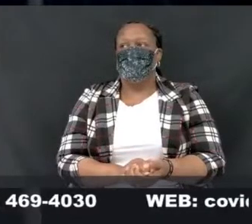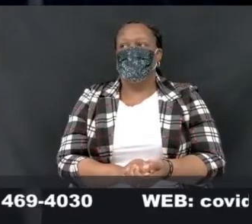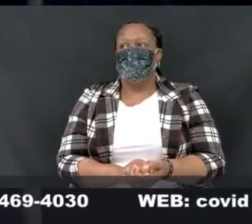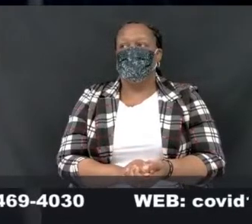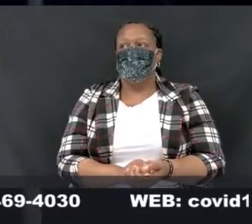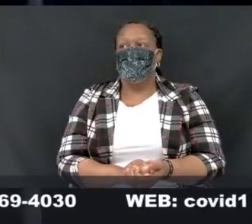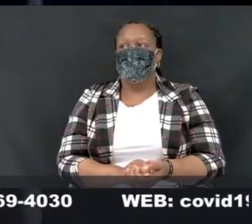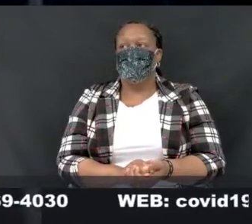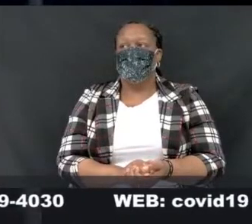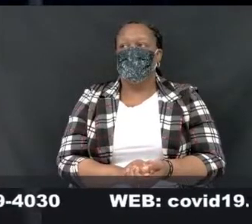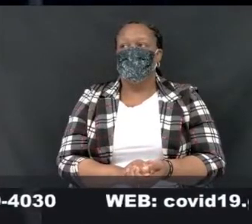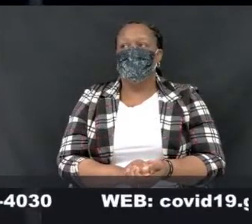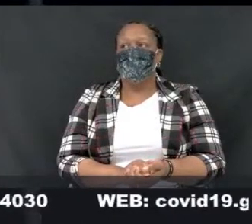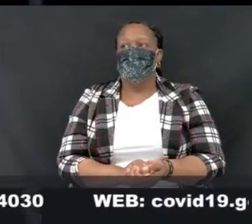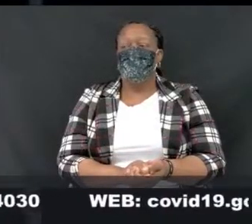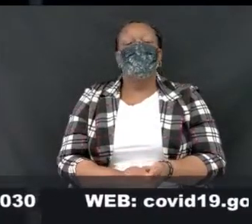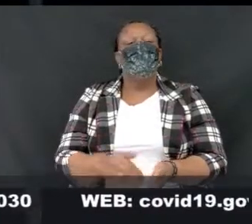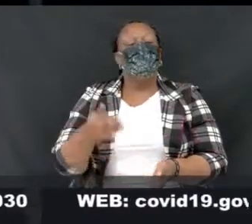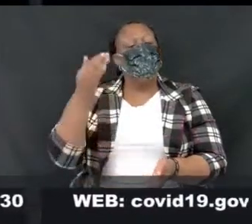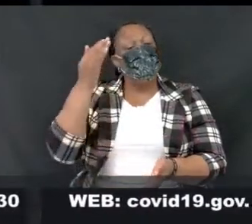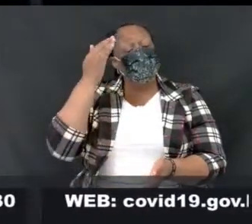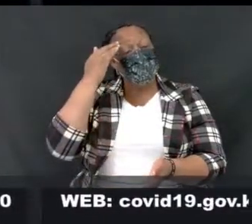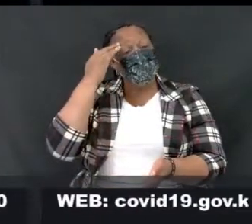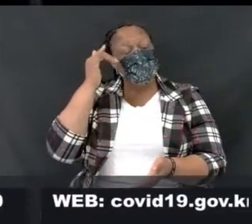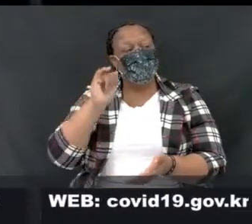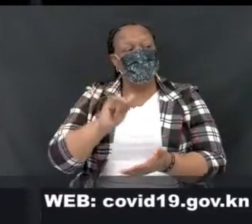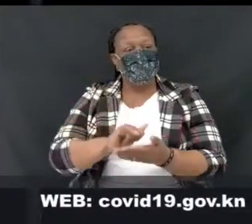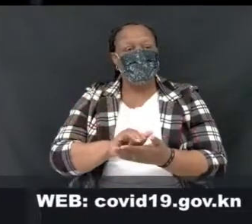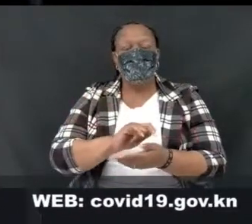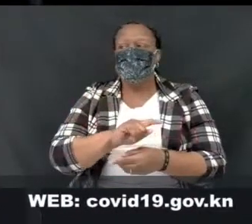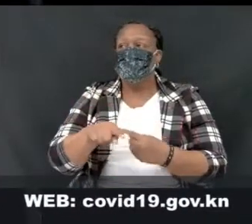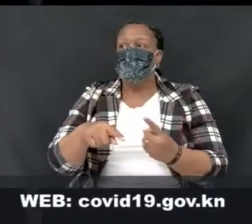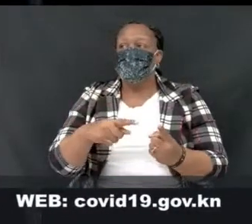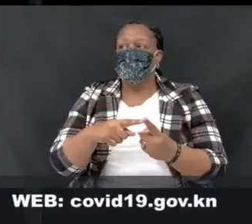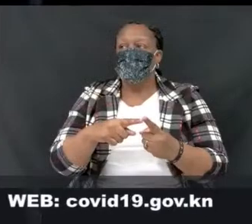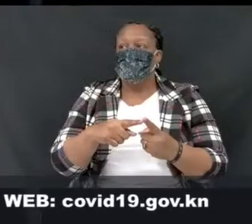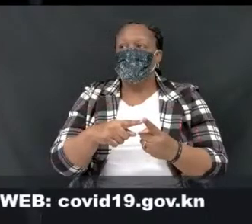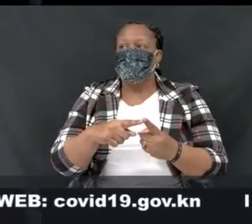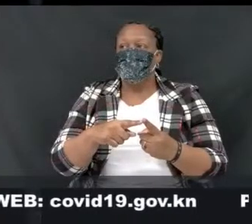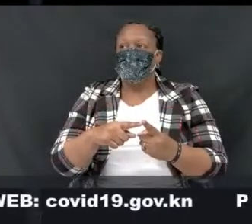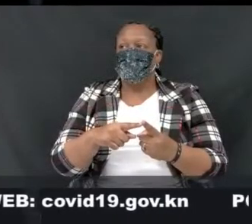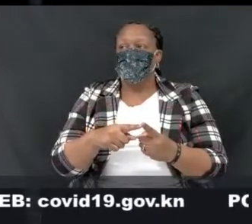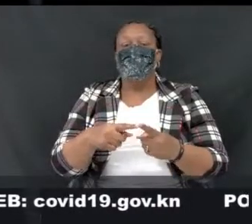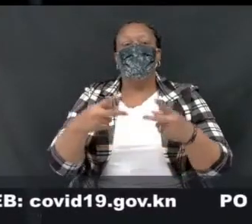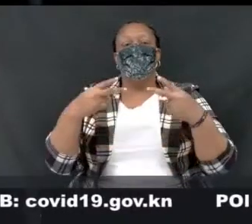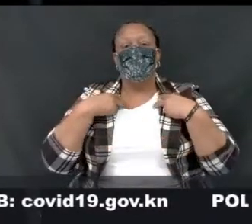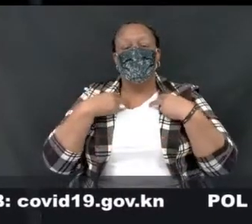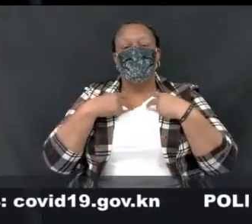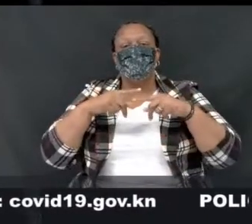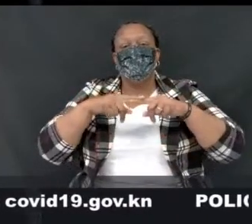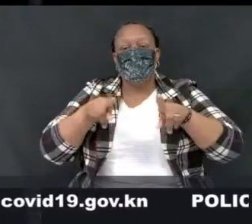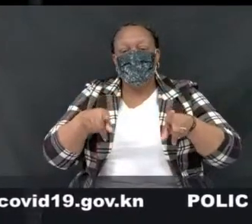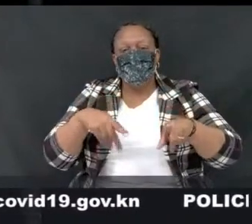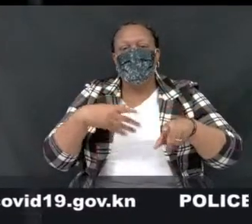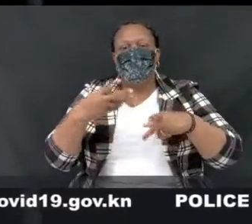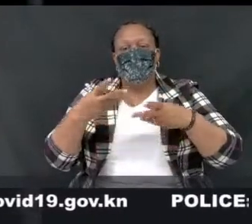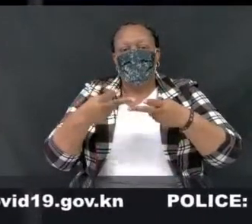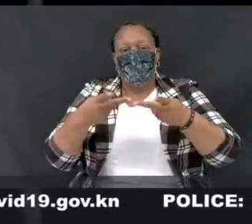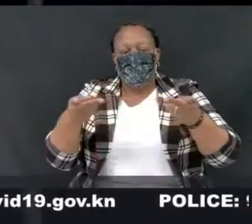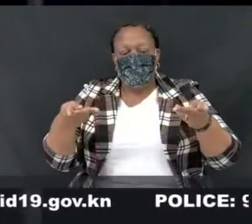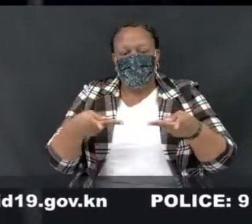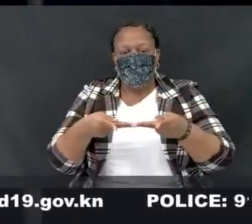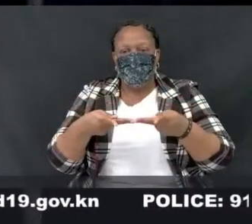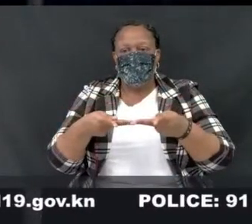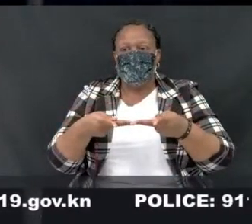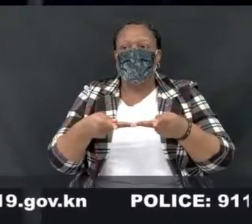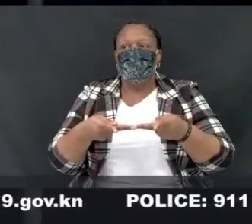so. You will note, however, that when permission is given to certain type of events in certain venues,